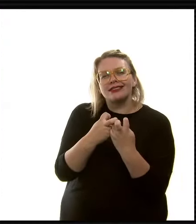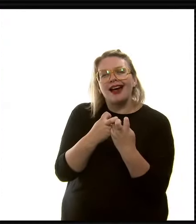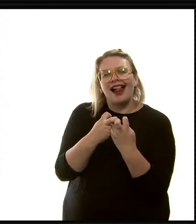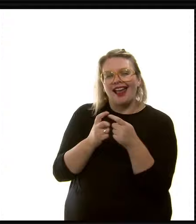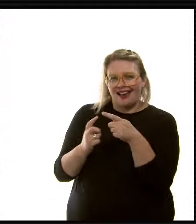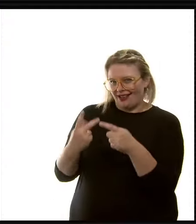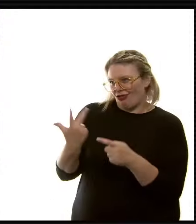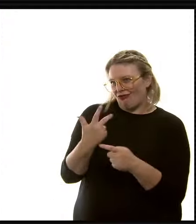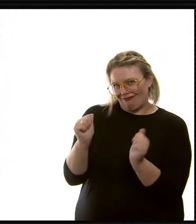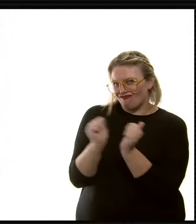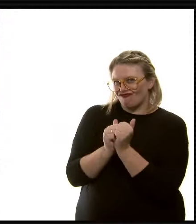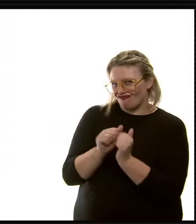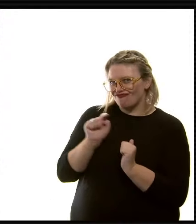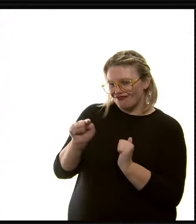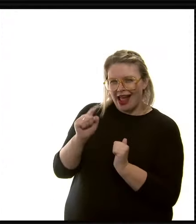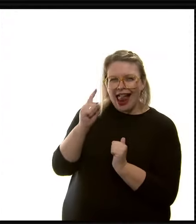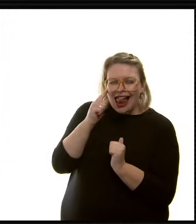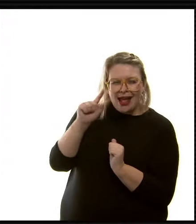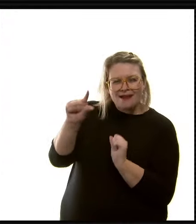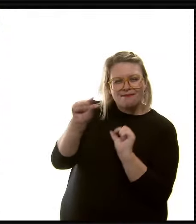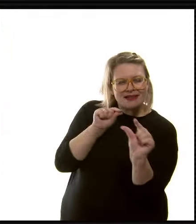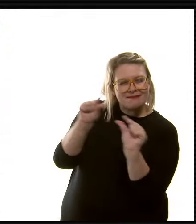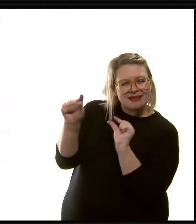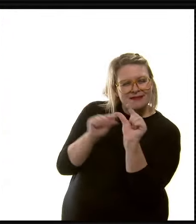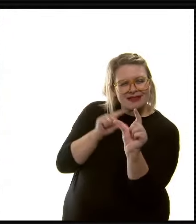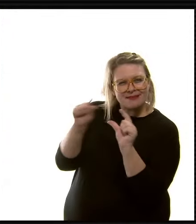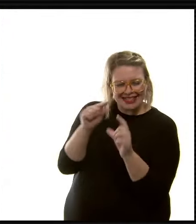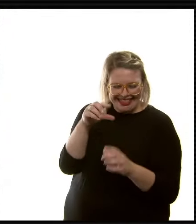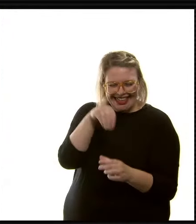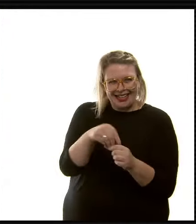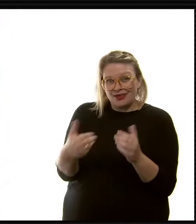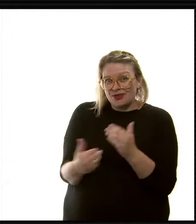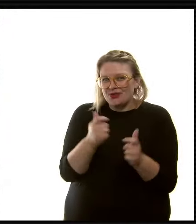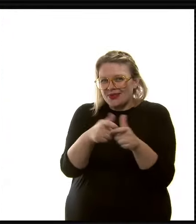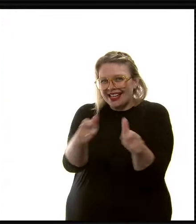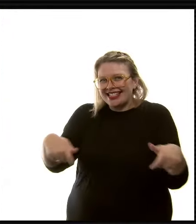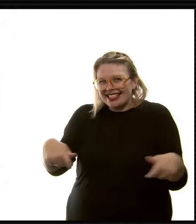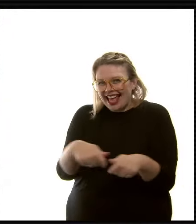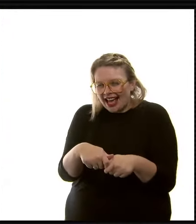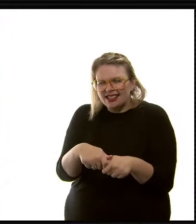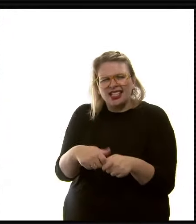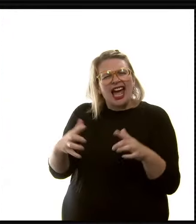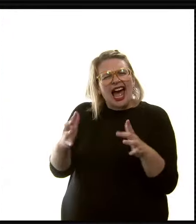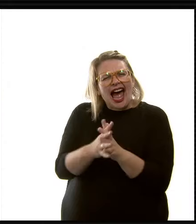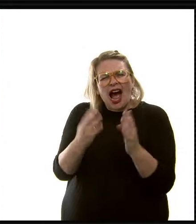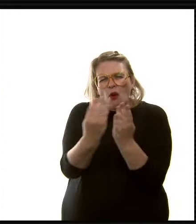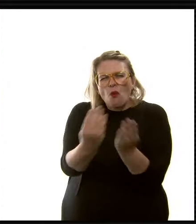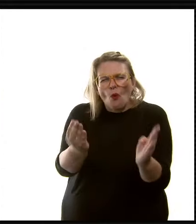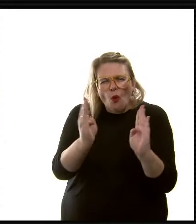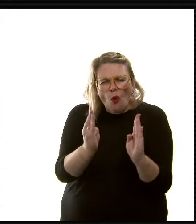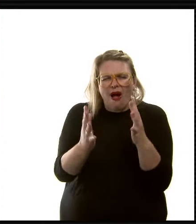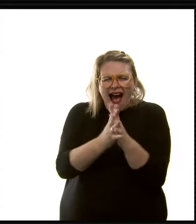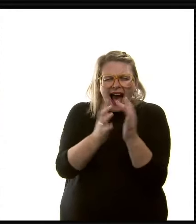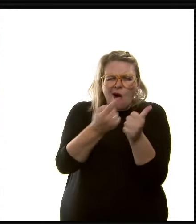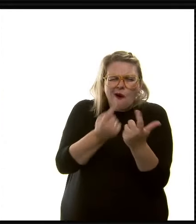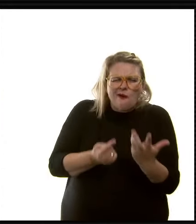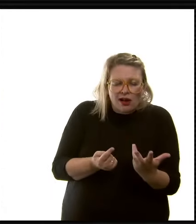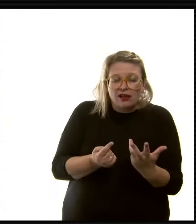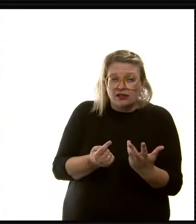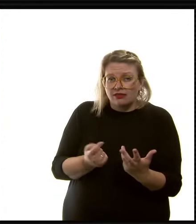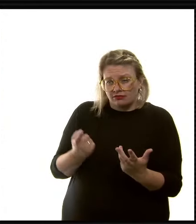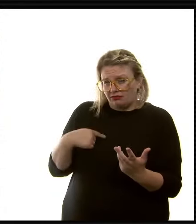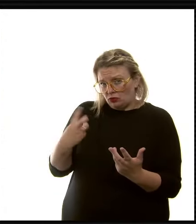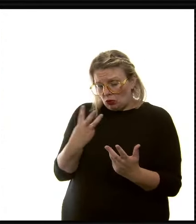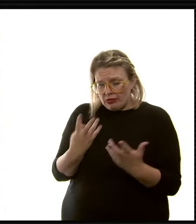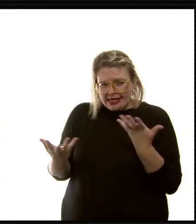kind of like borrowed a lot of inspiration from that castle and the way the walls are placed and it all comes together. But really, like from the beginning, we just had